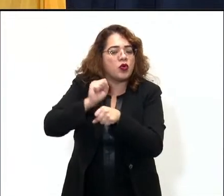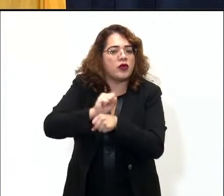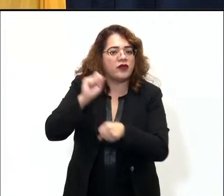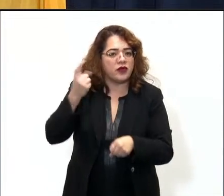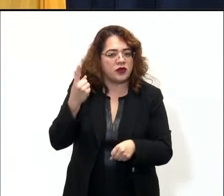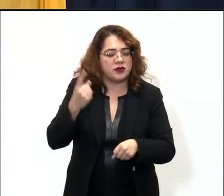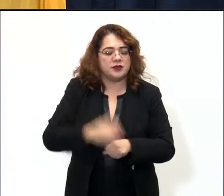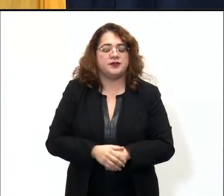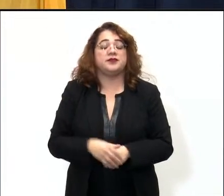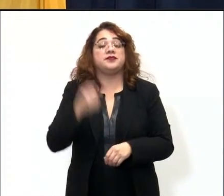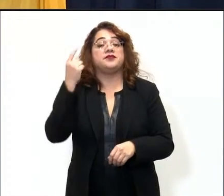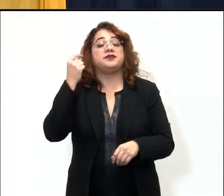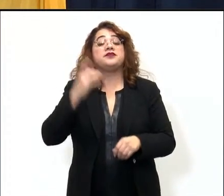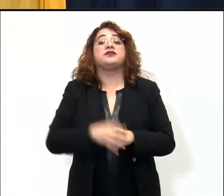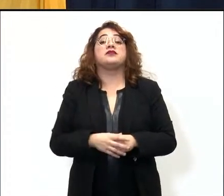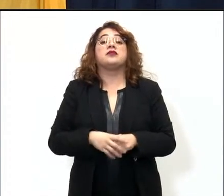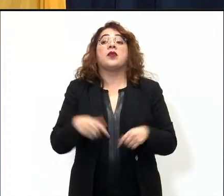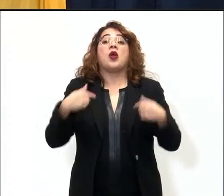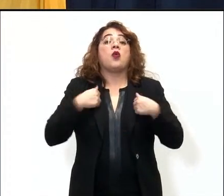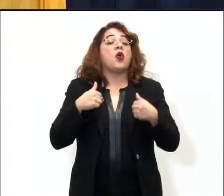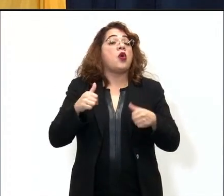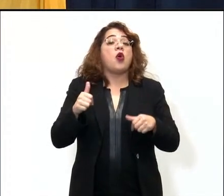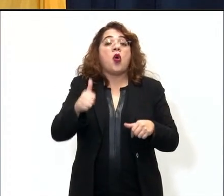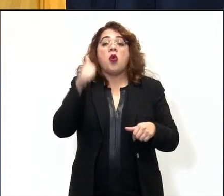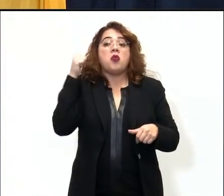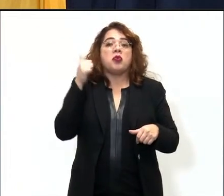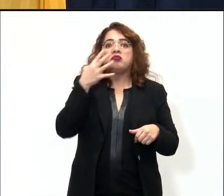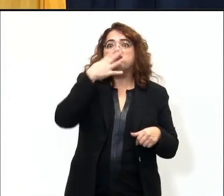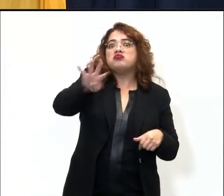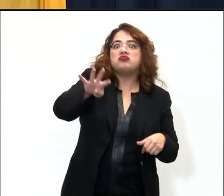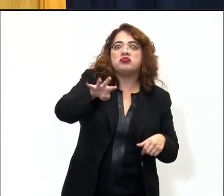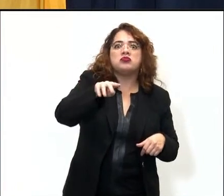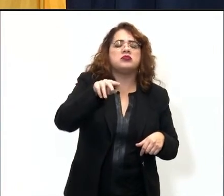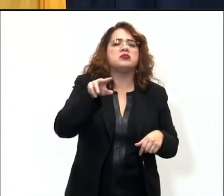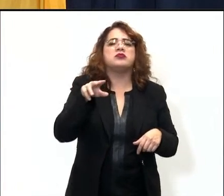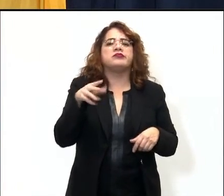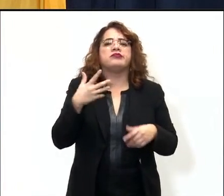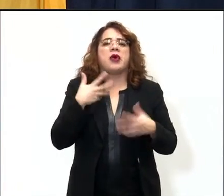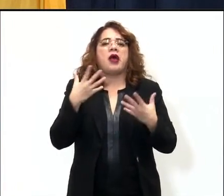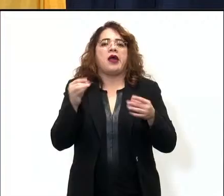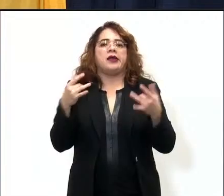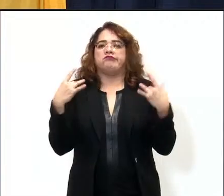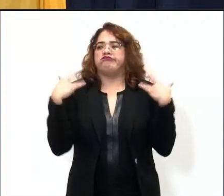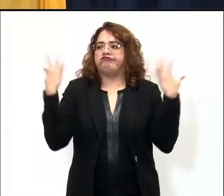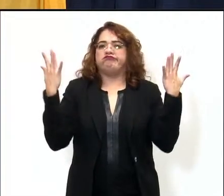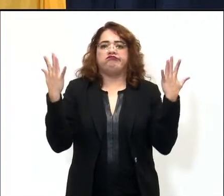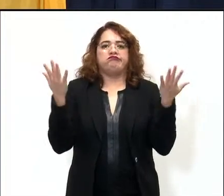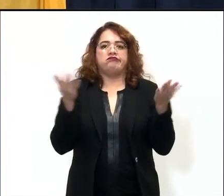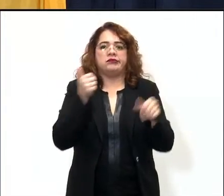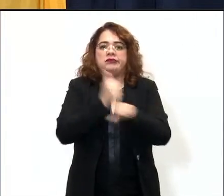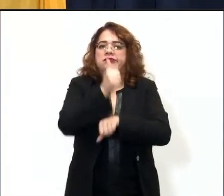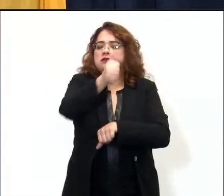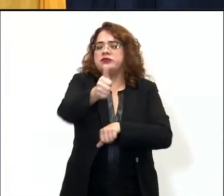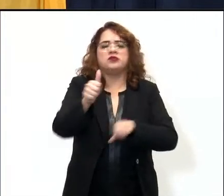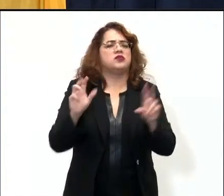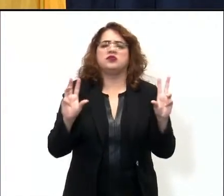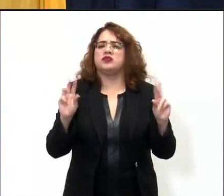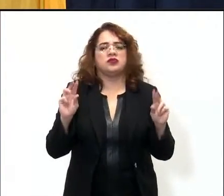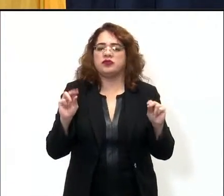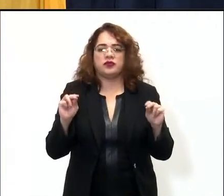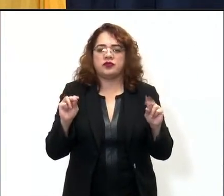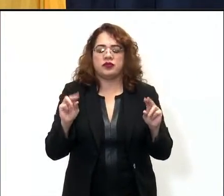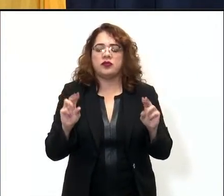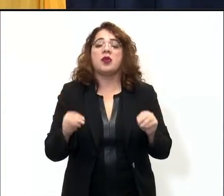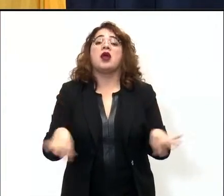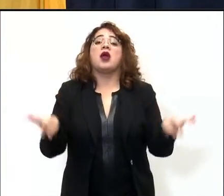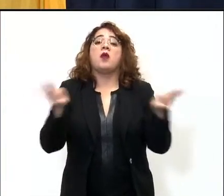let you go unvaccinated. And so if you are a teacher that lives in our city, or a grocery worker that lives in our city,